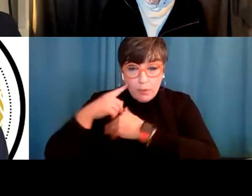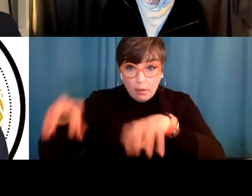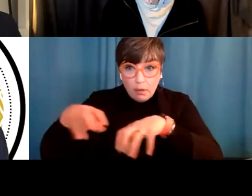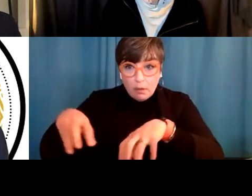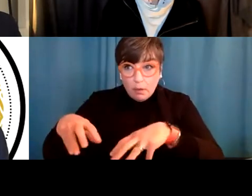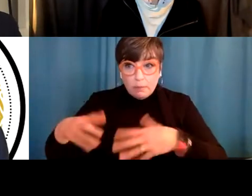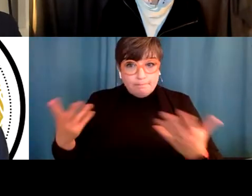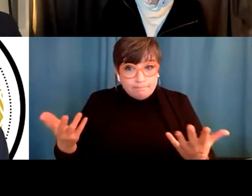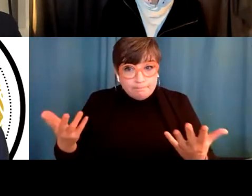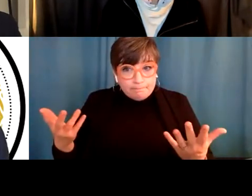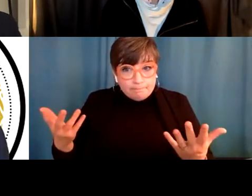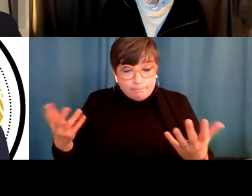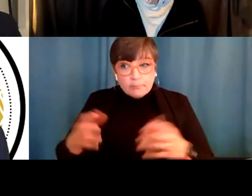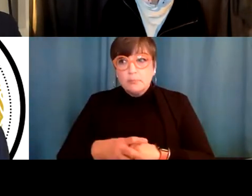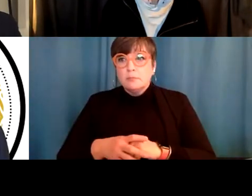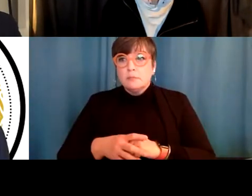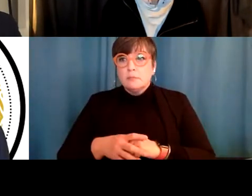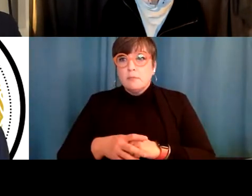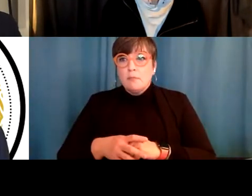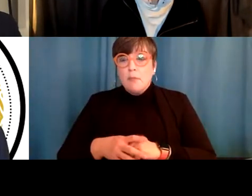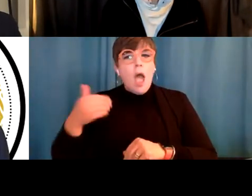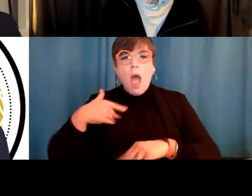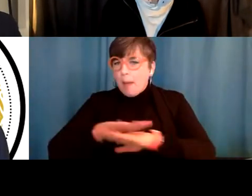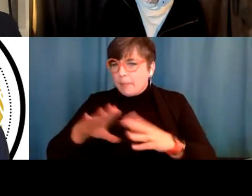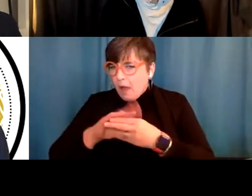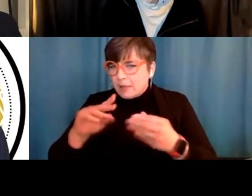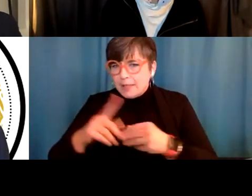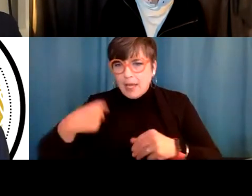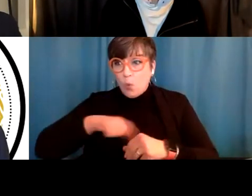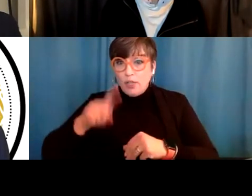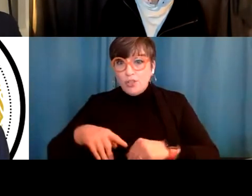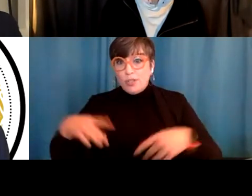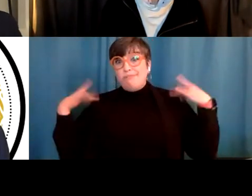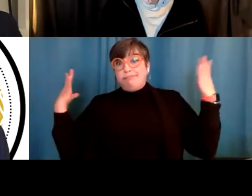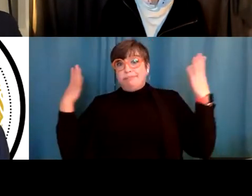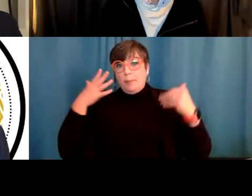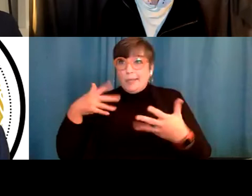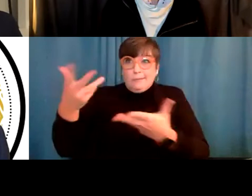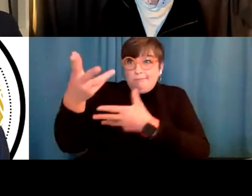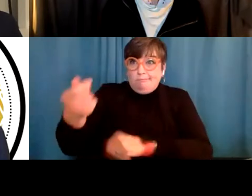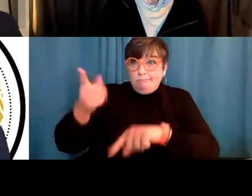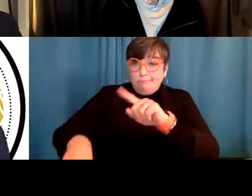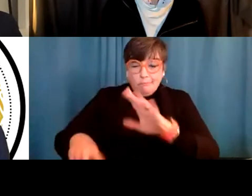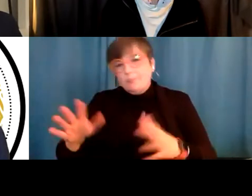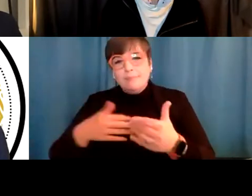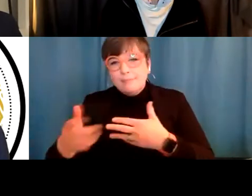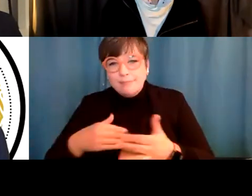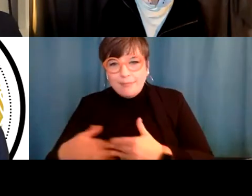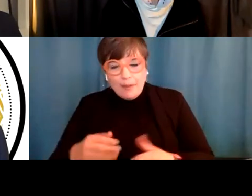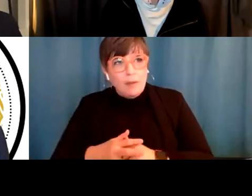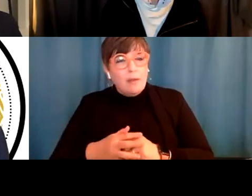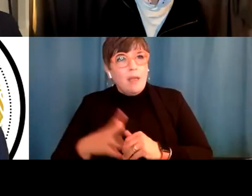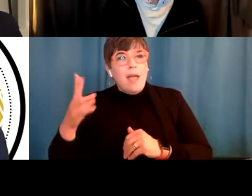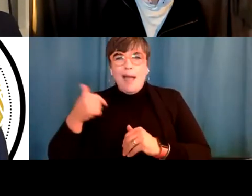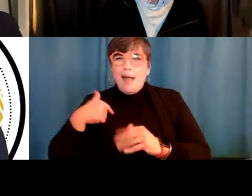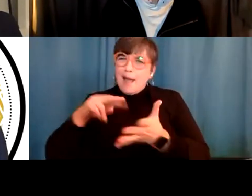again, I think the reoccurring theme of today is that we've all seen whatever movie that we're talking about, we've seen it before. And so